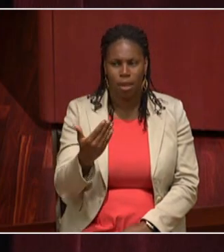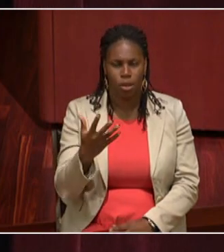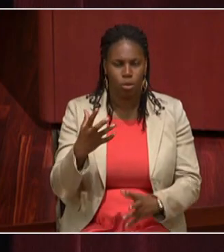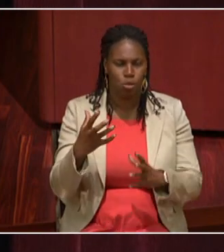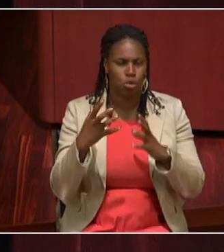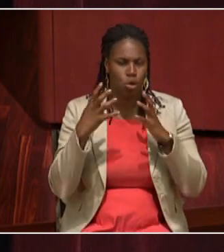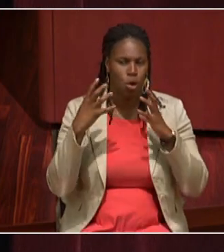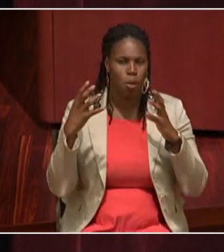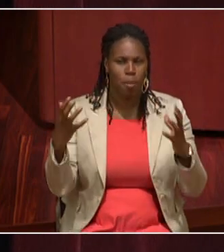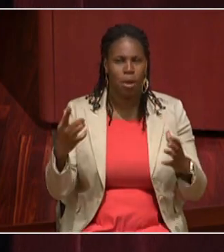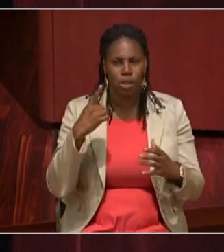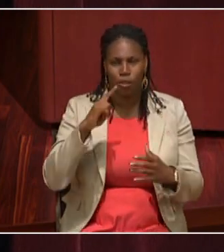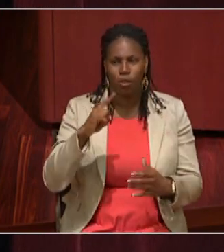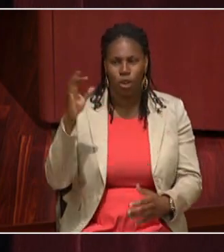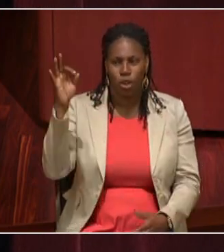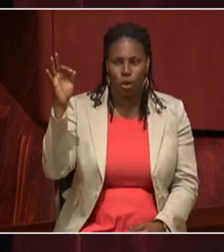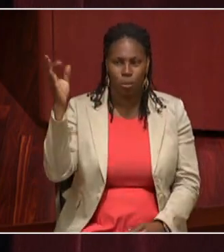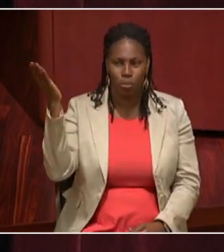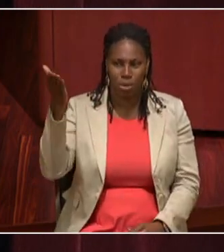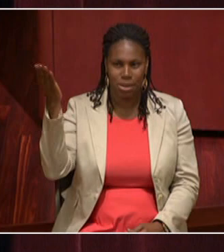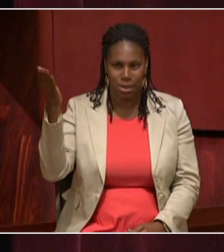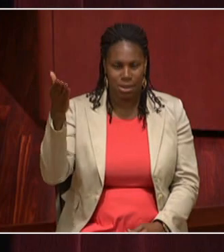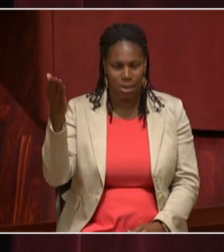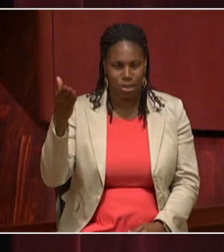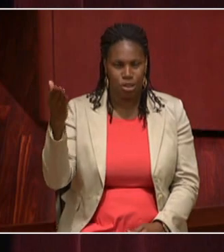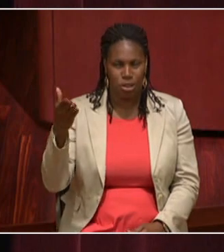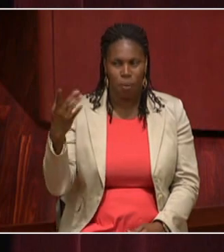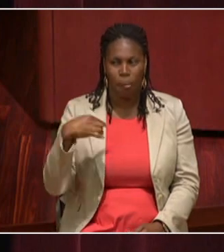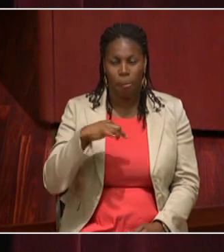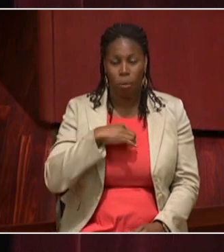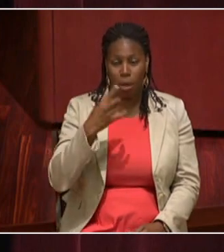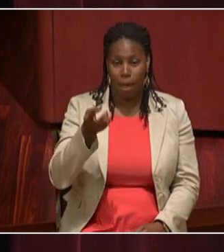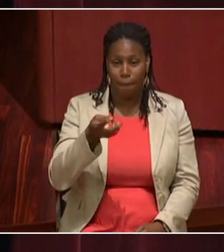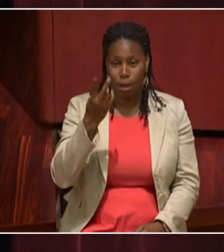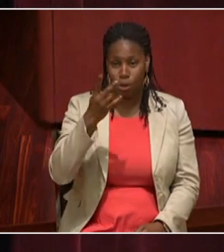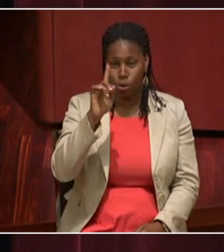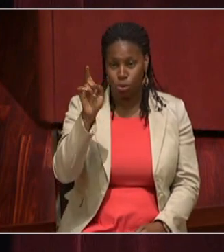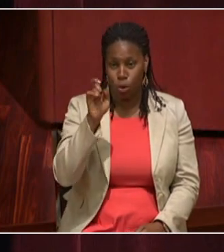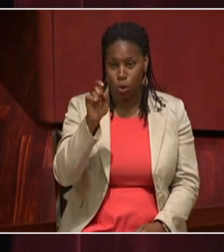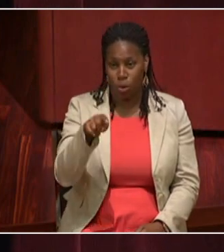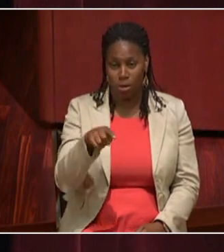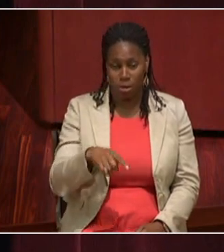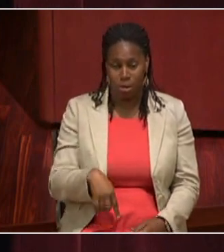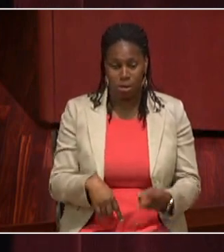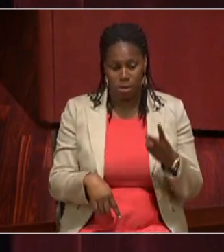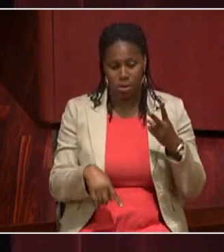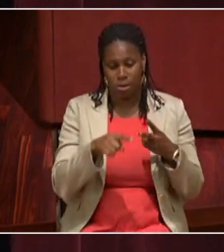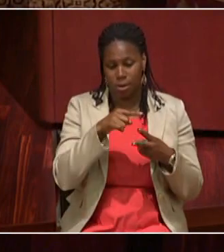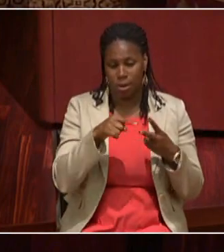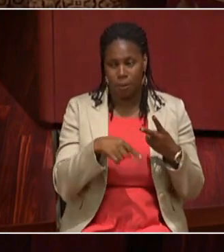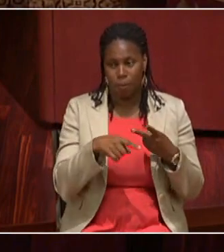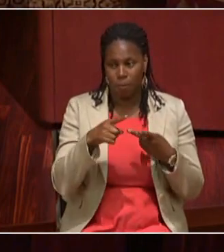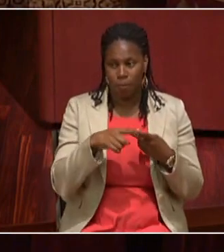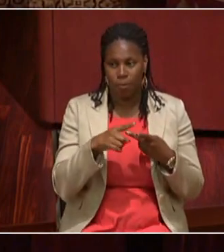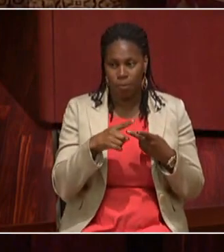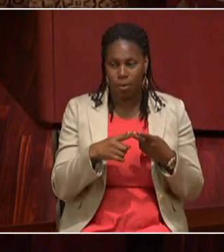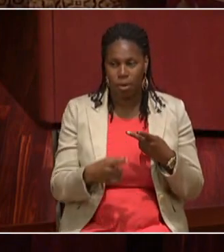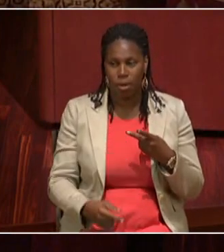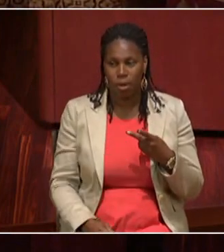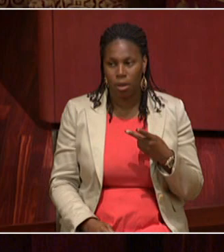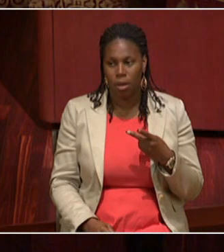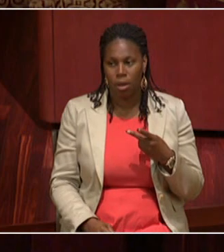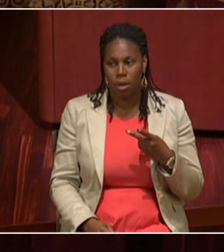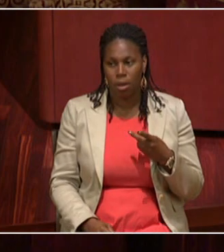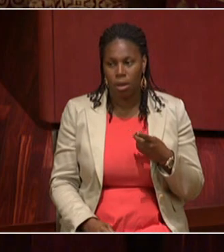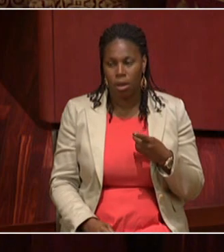So much for your presentation, Rebecca. We do have 2 questions. The first one is pretty generic. It says,